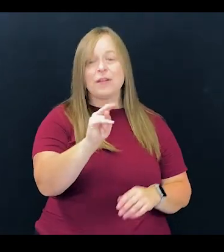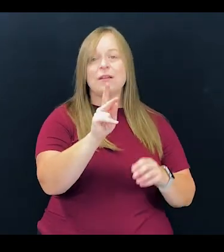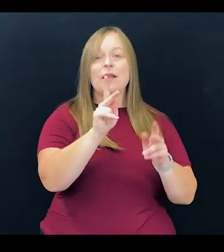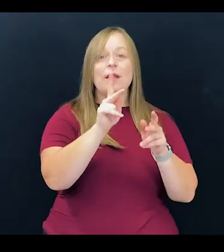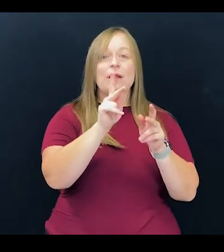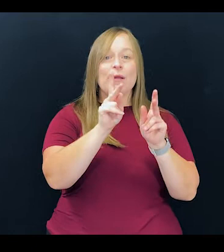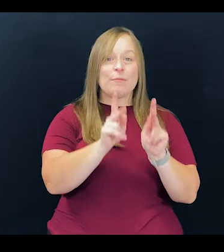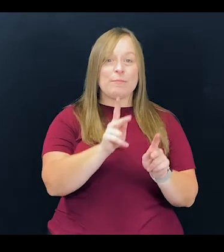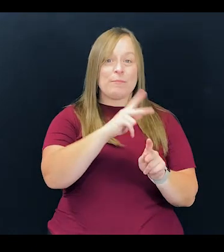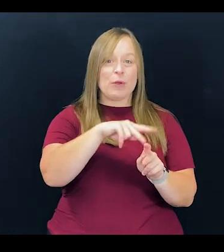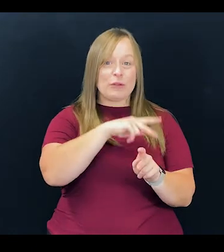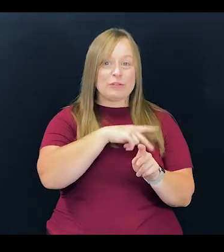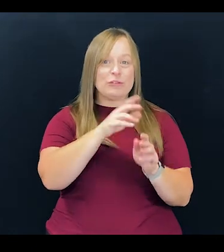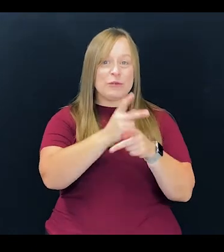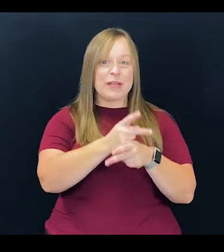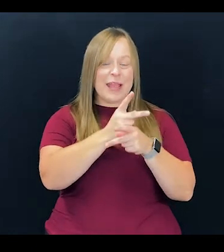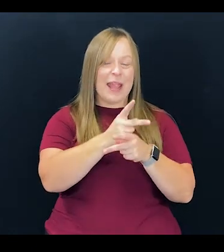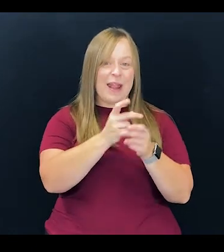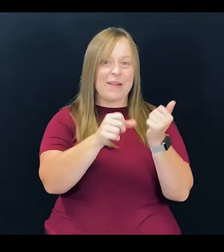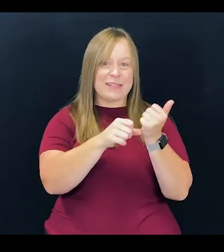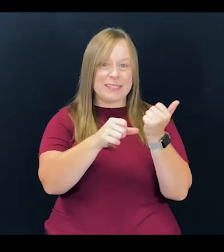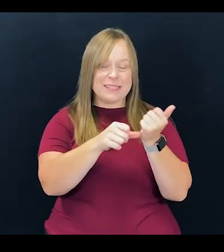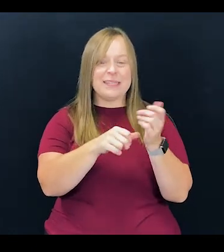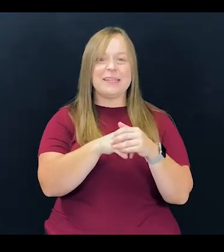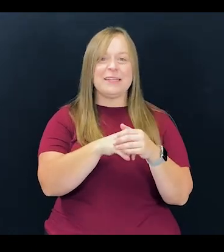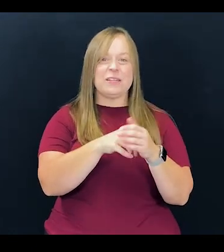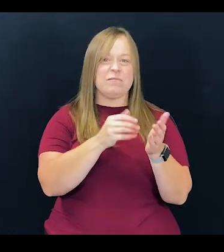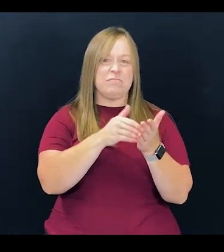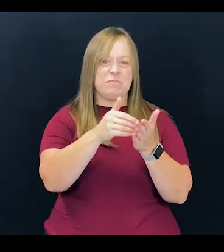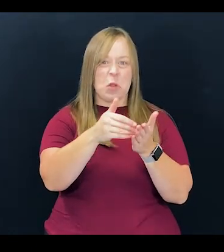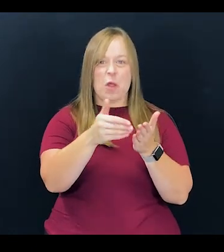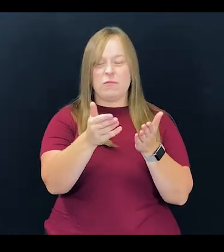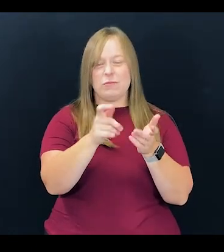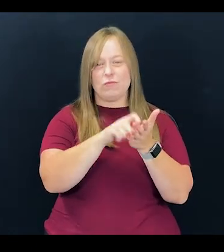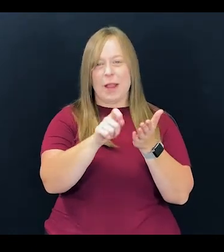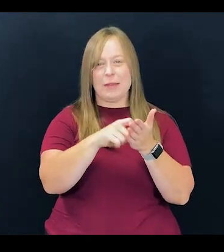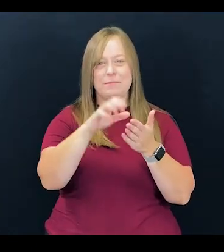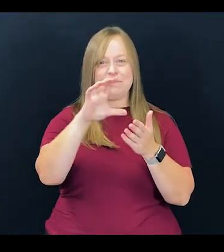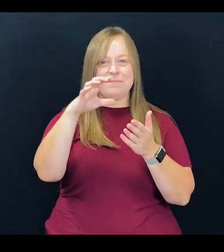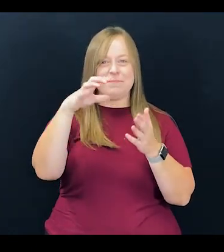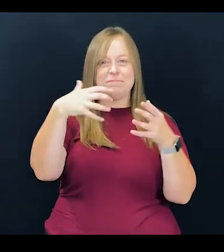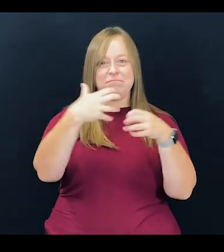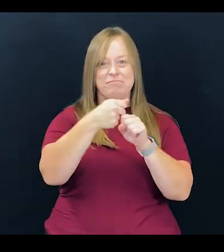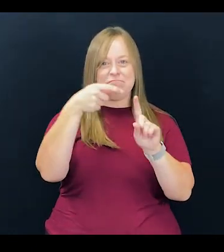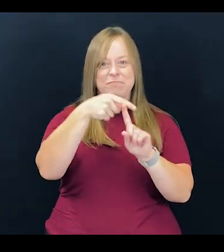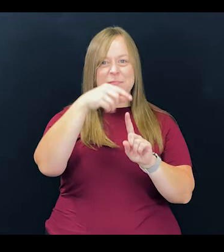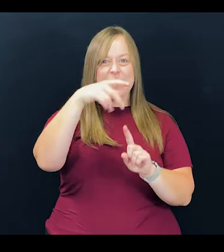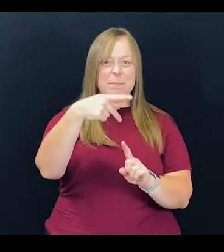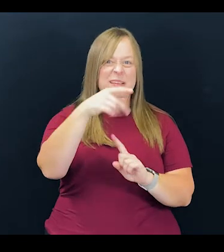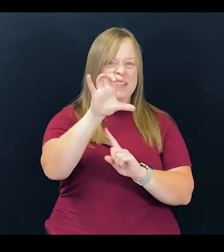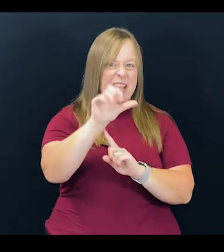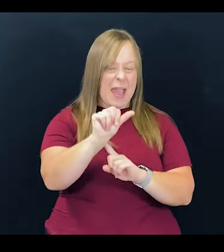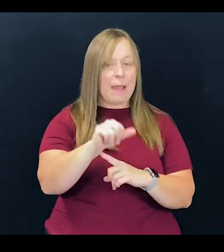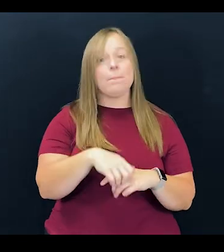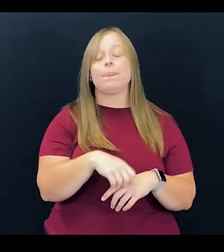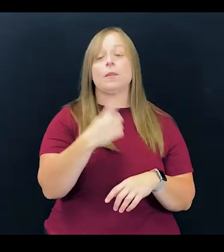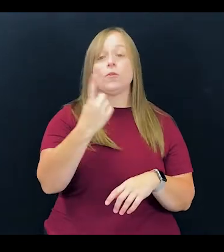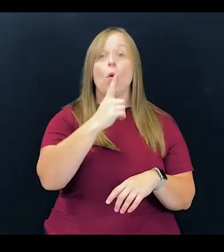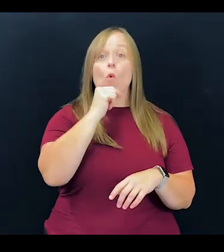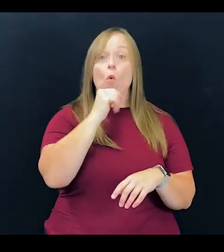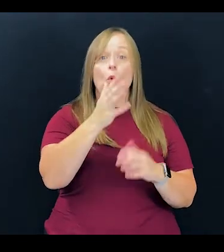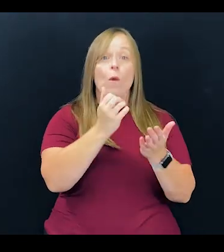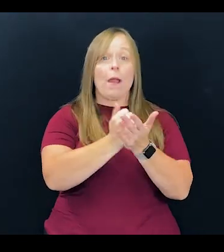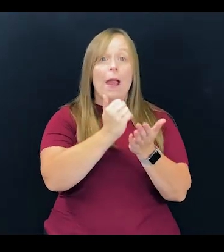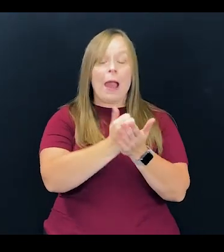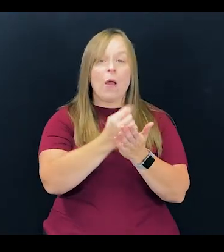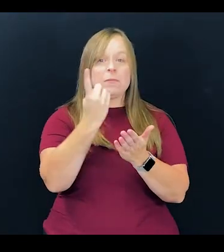Katrin. A personal care assistant, or something often referred to in writing as a PCA,